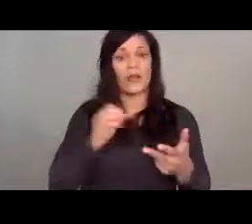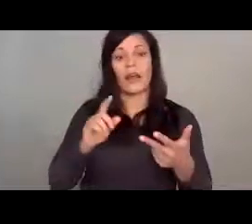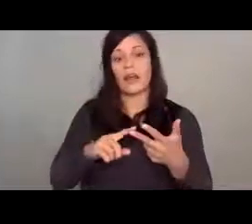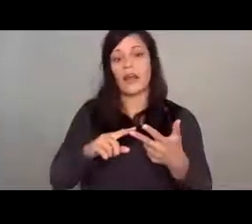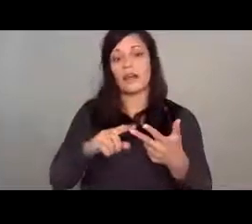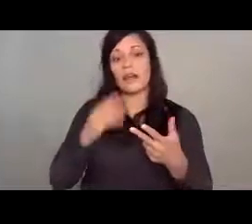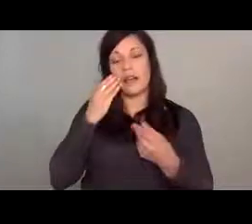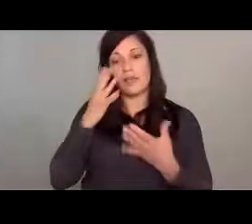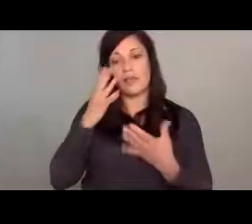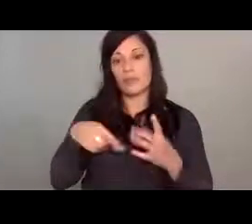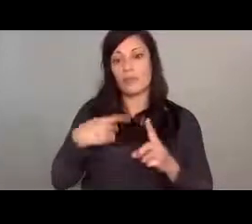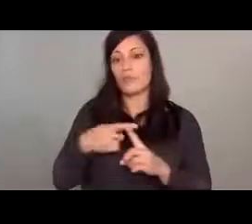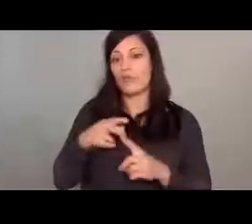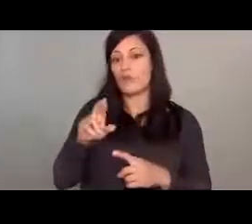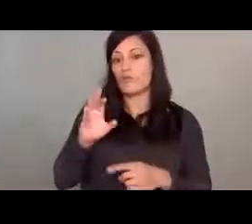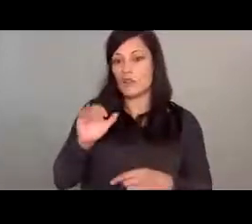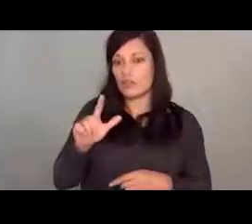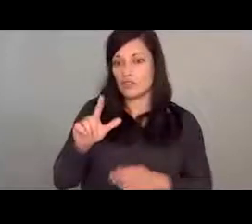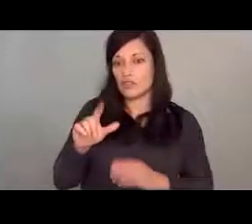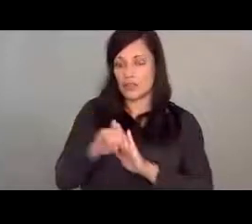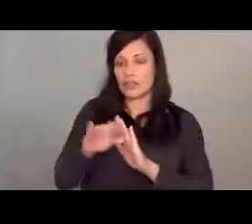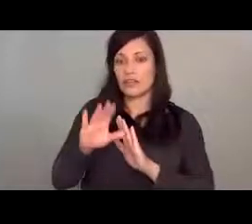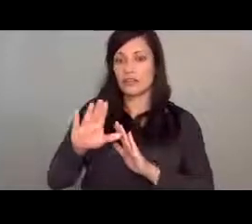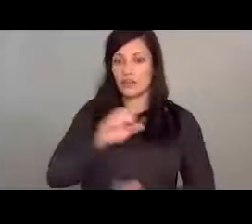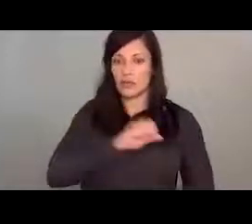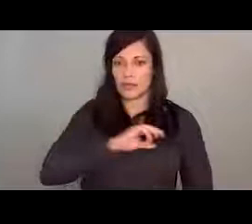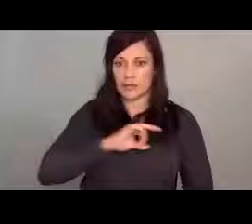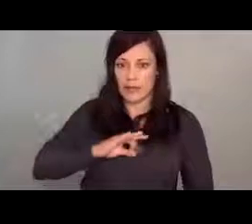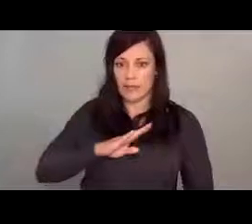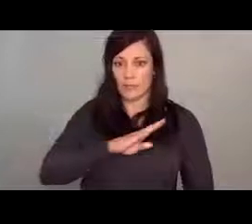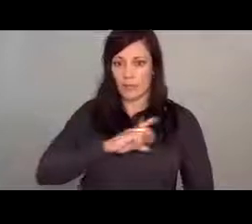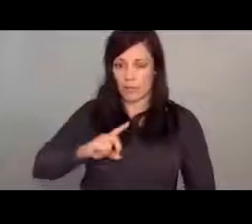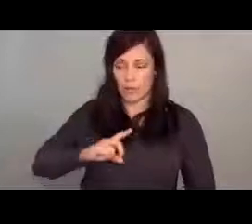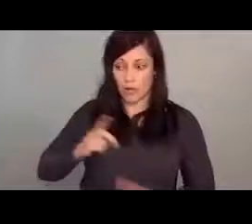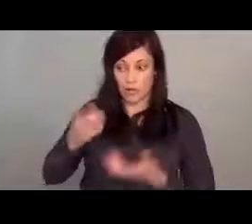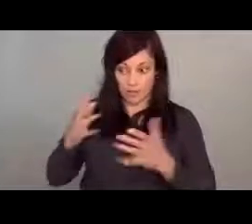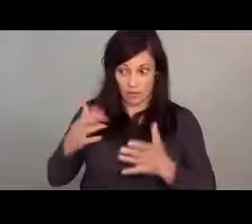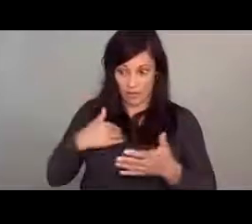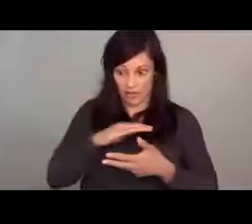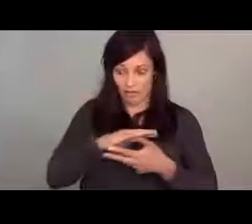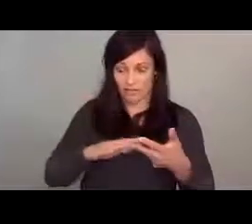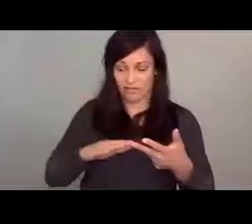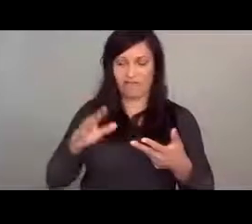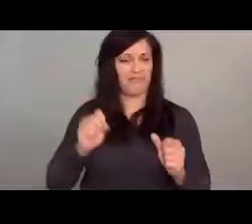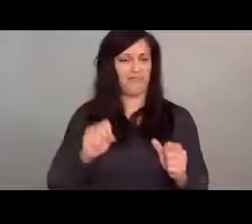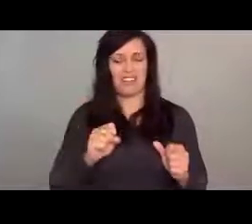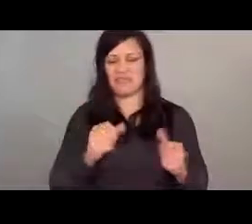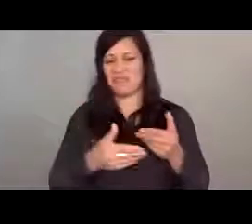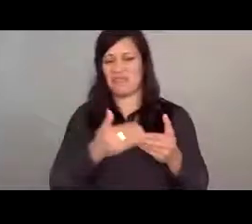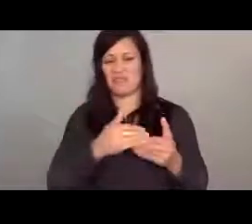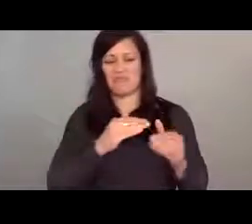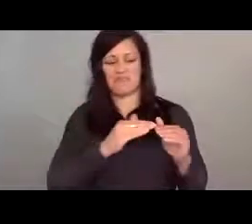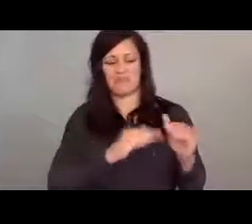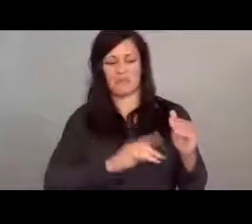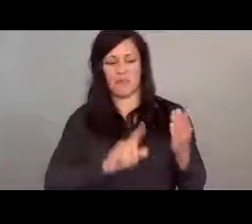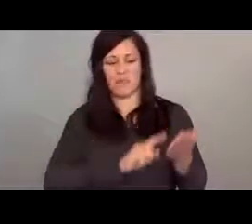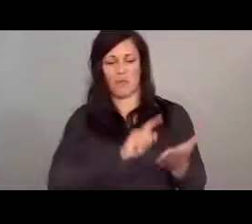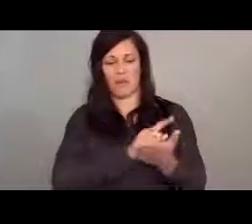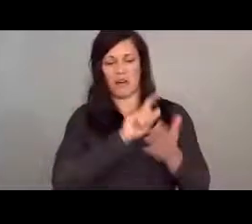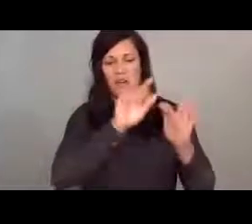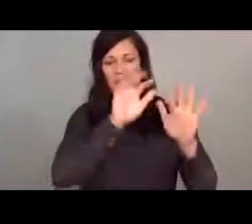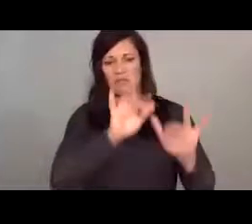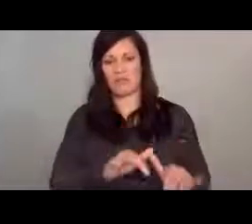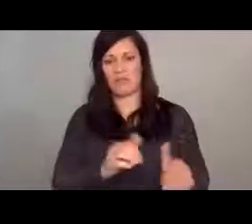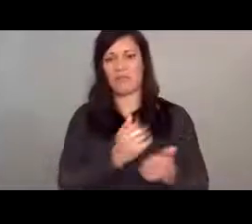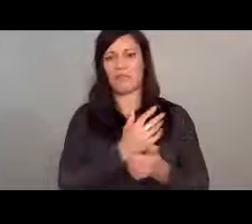your board and staff already collected, this online application could take less than an hour to complete. For